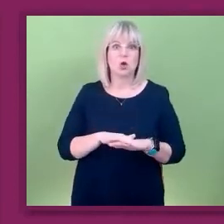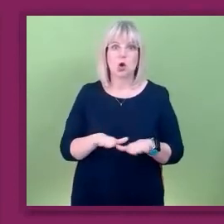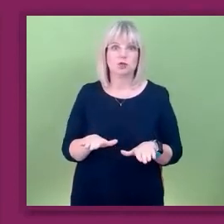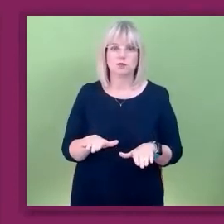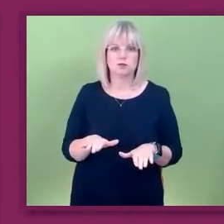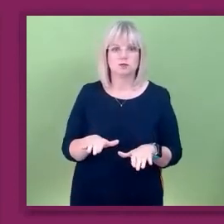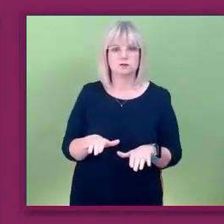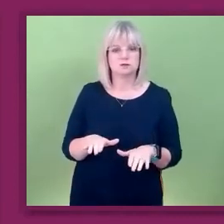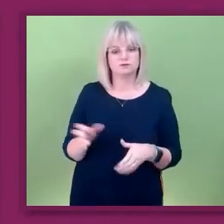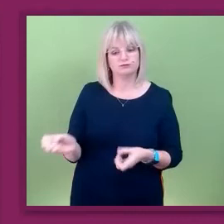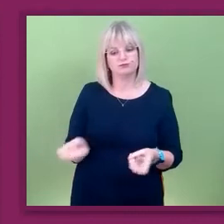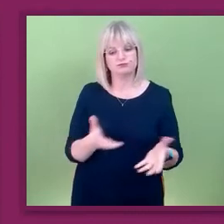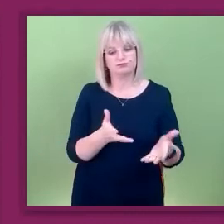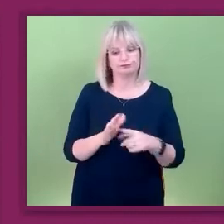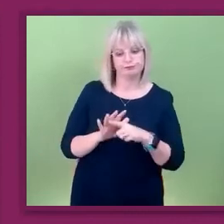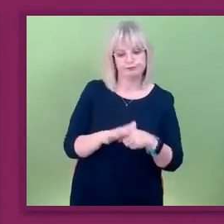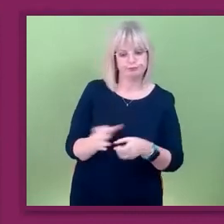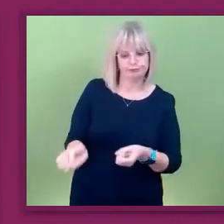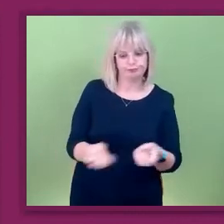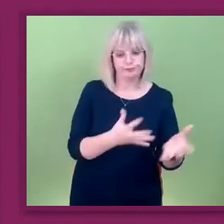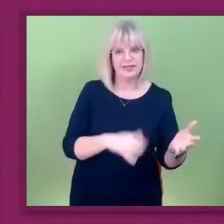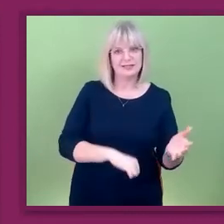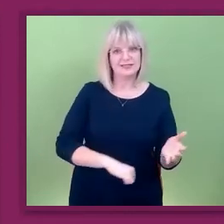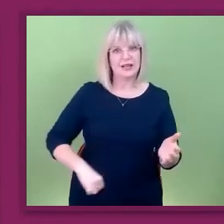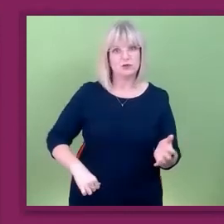into having a cesarean section.